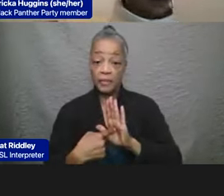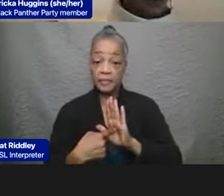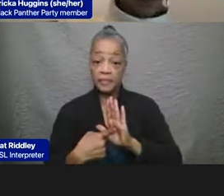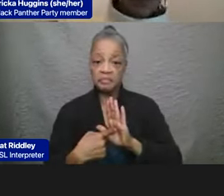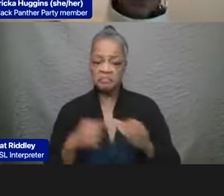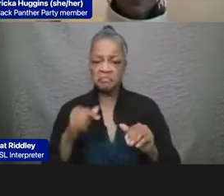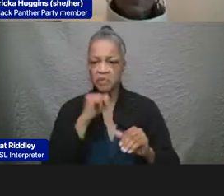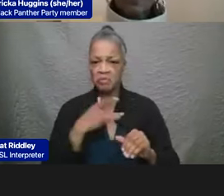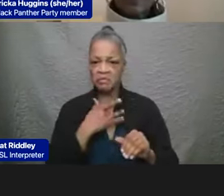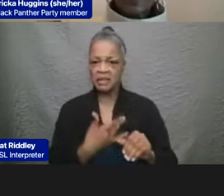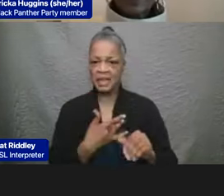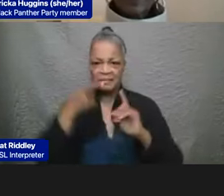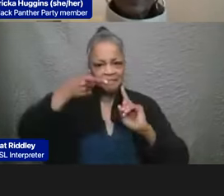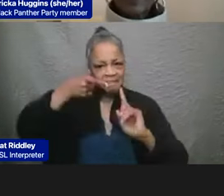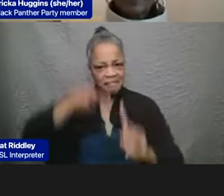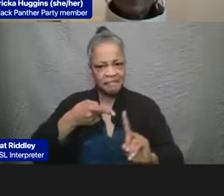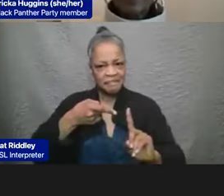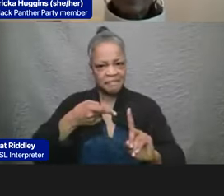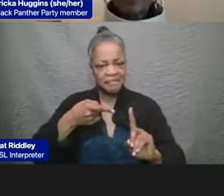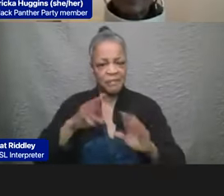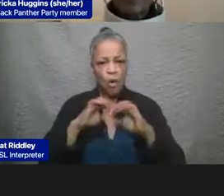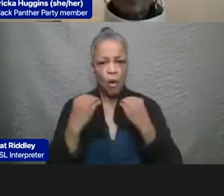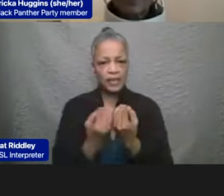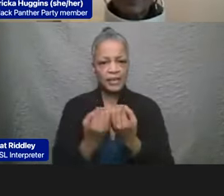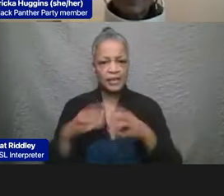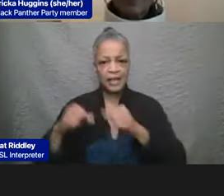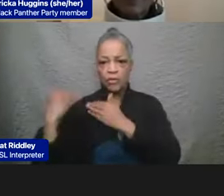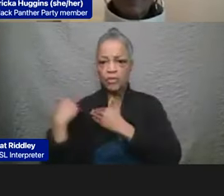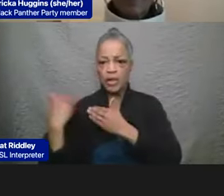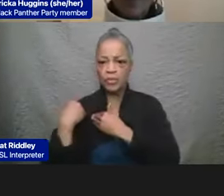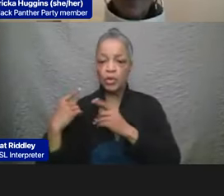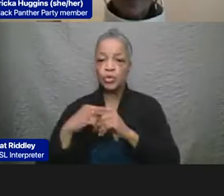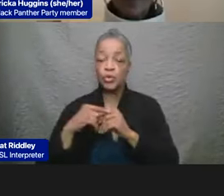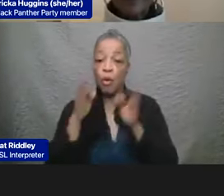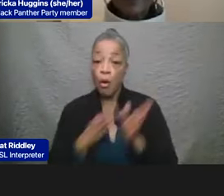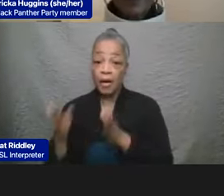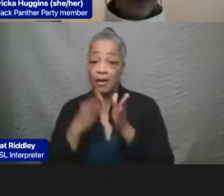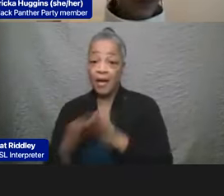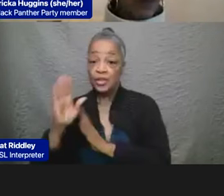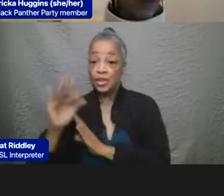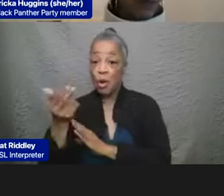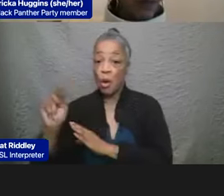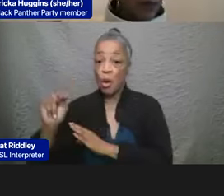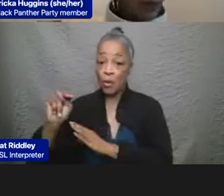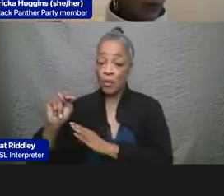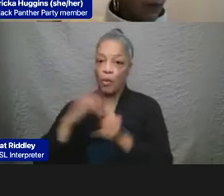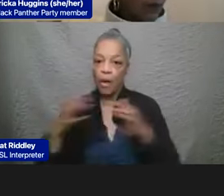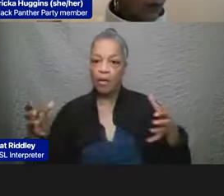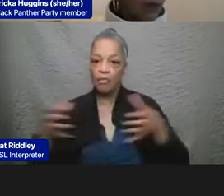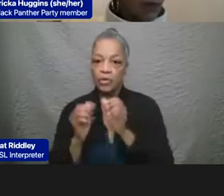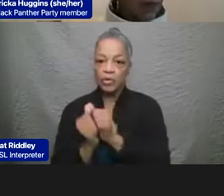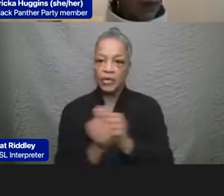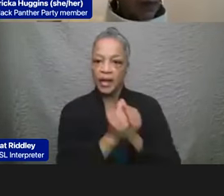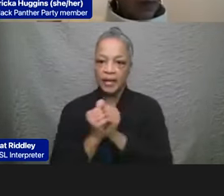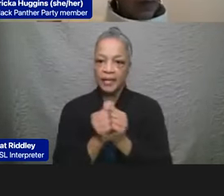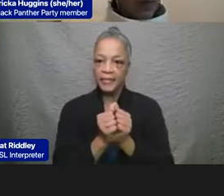usually ethnically specific organizations took responsibility to organize their own while coming together